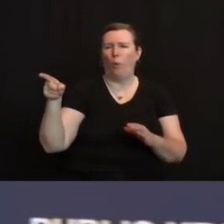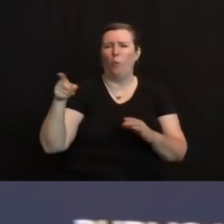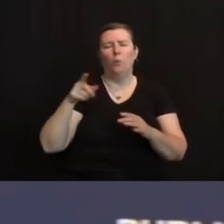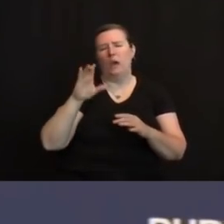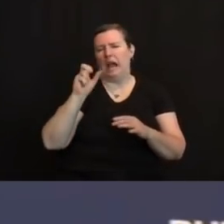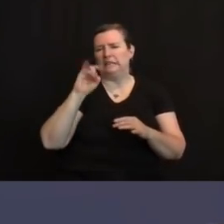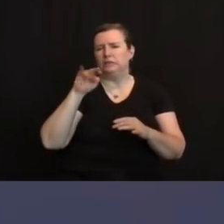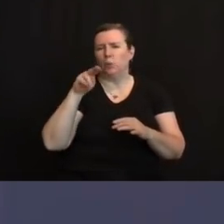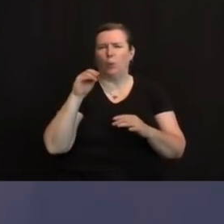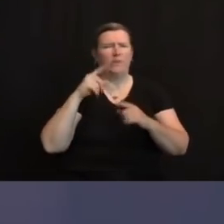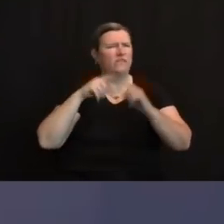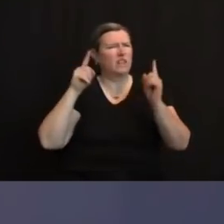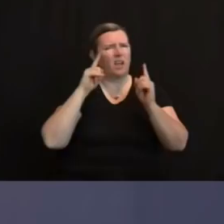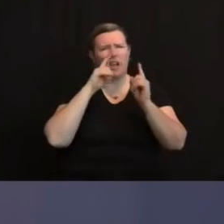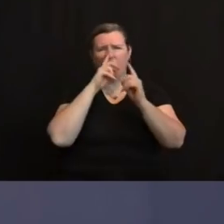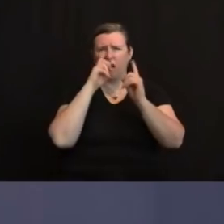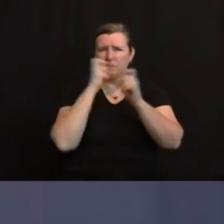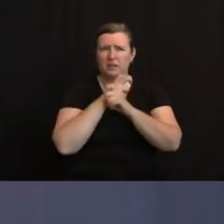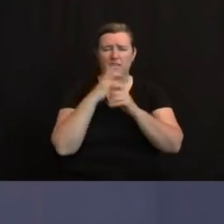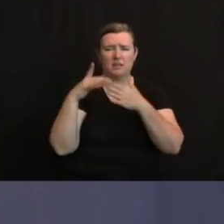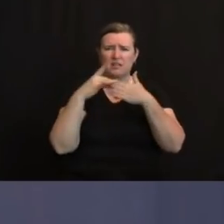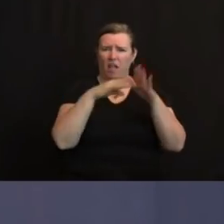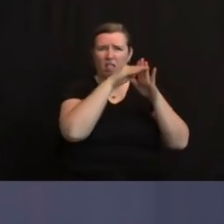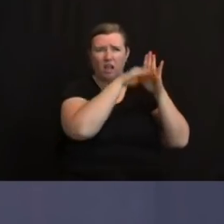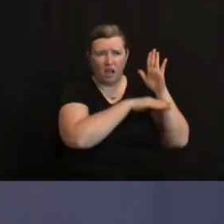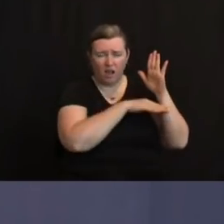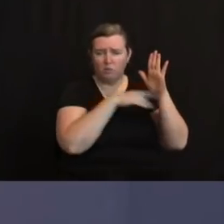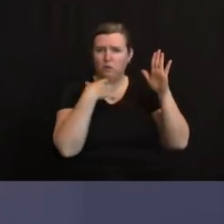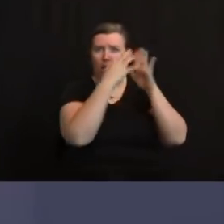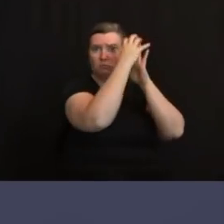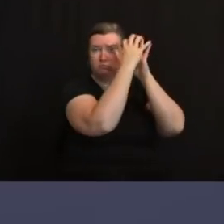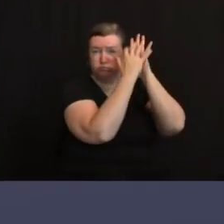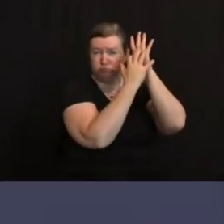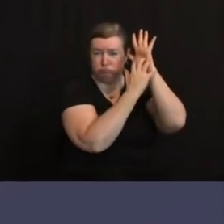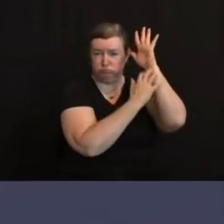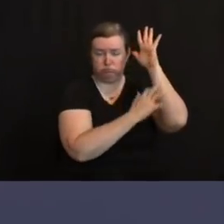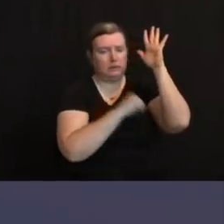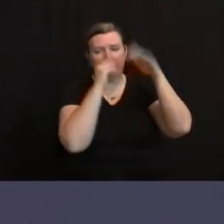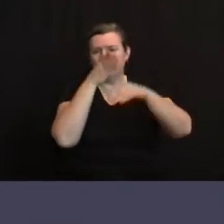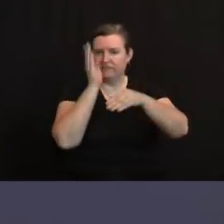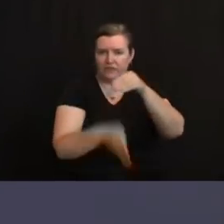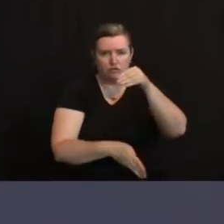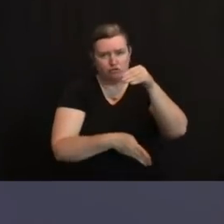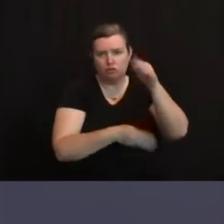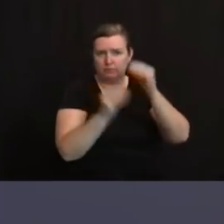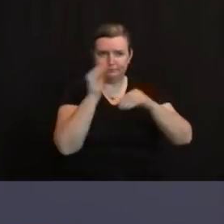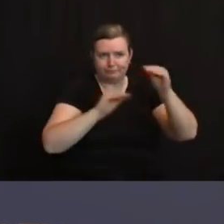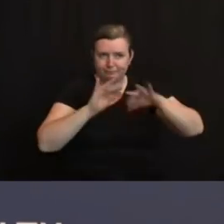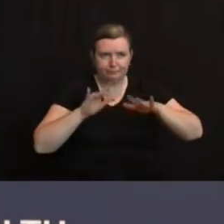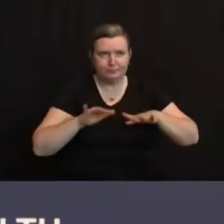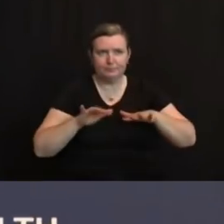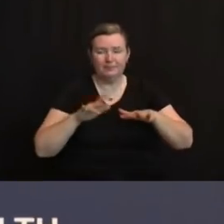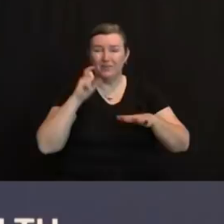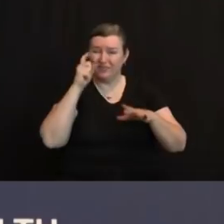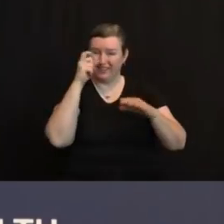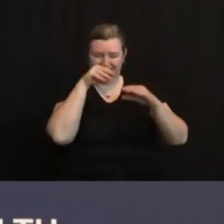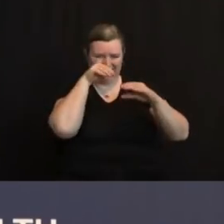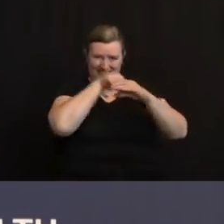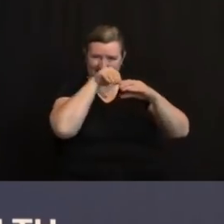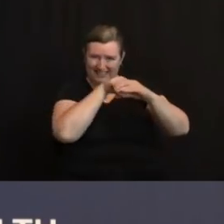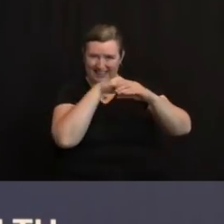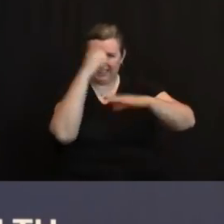largest guidances we're putting together. Yeah, this is really, I mean, again, it's inside, it's sedentary,